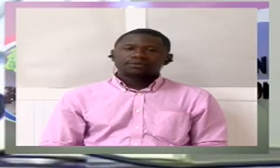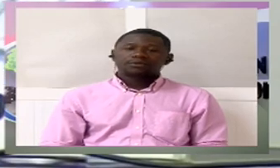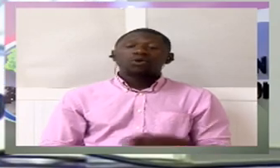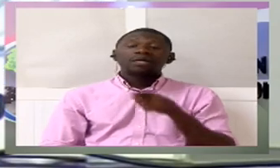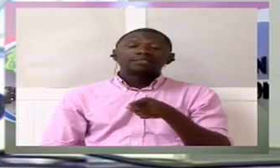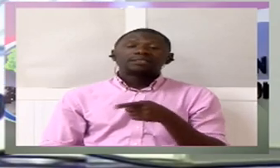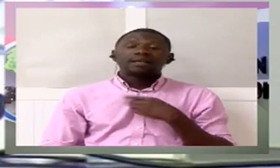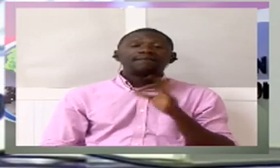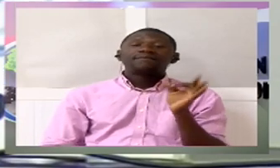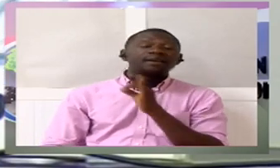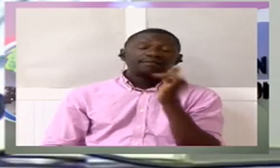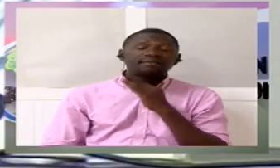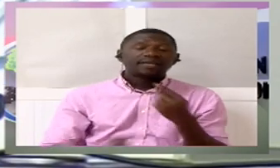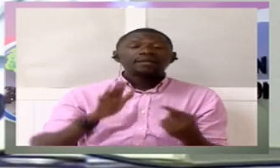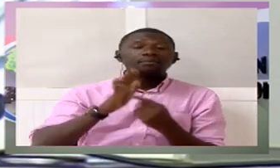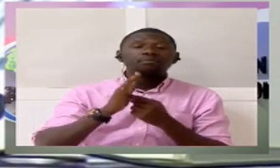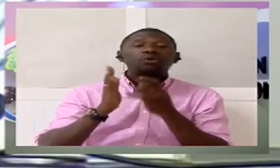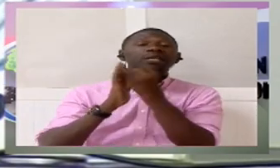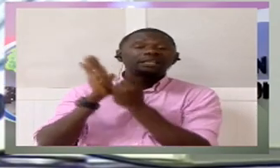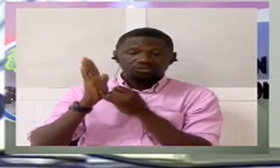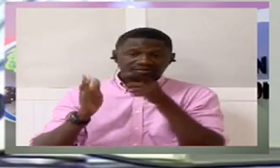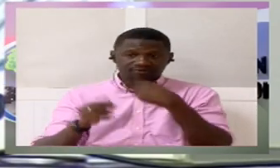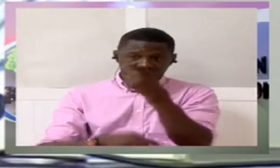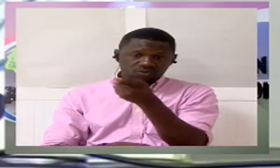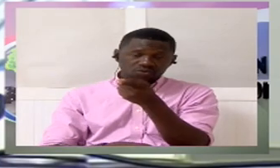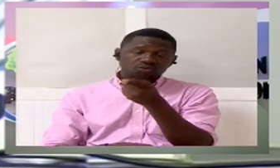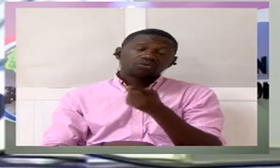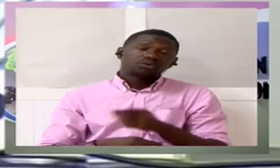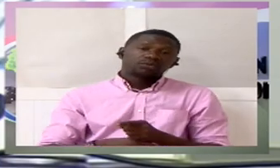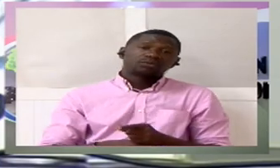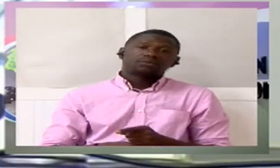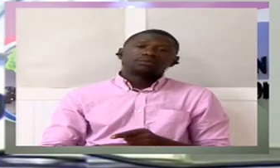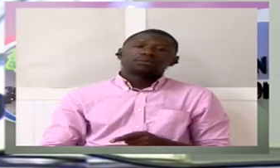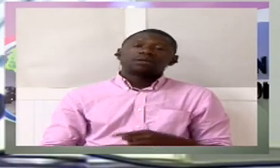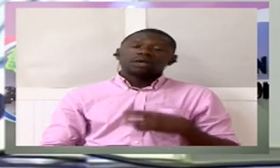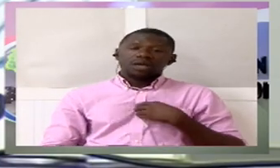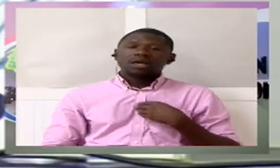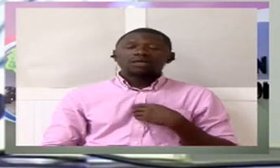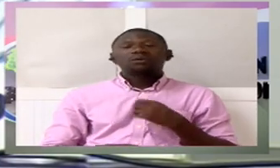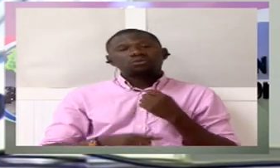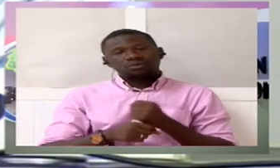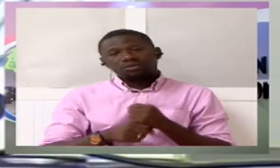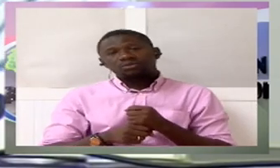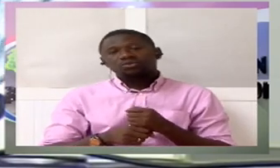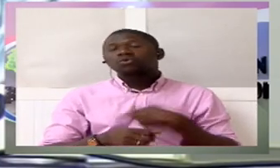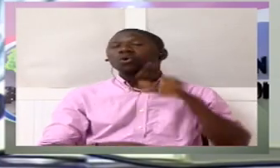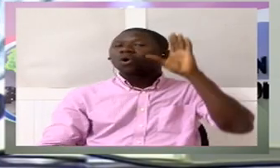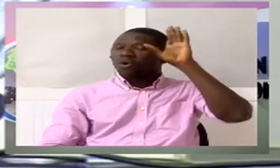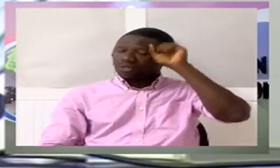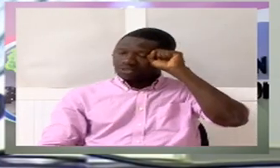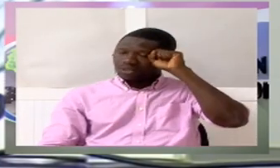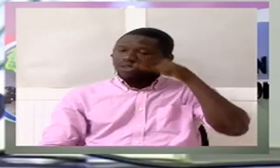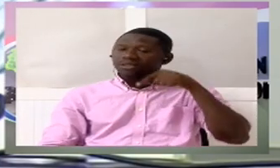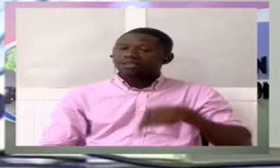very important issue for you. Wairi nyimu kukumalete pour itefango. I crave your indulgence to understand that